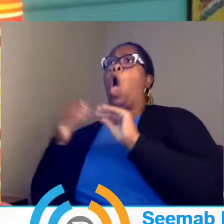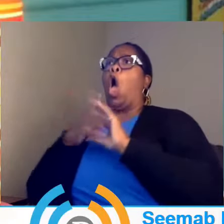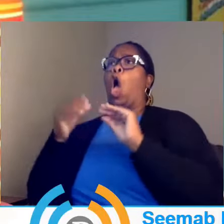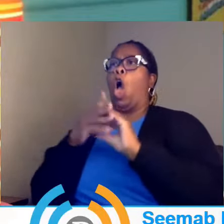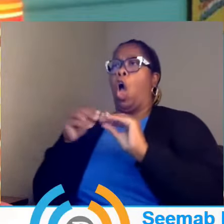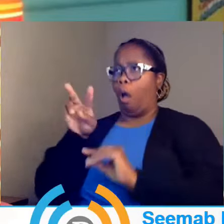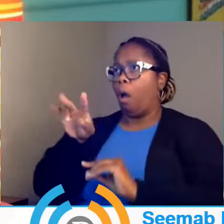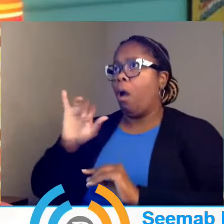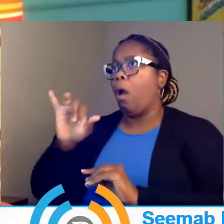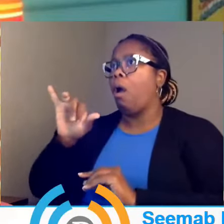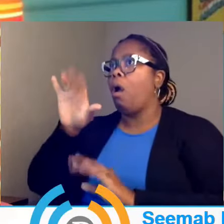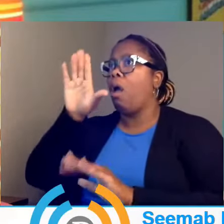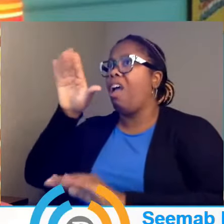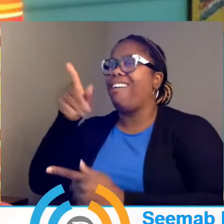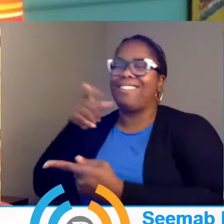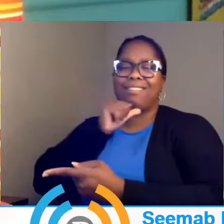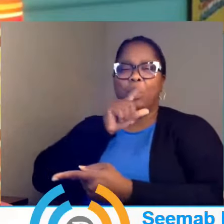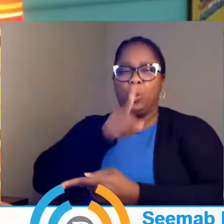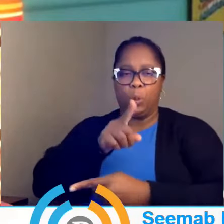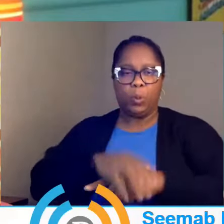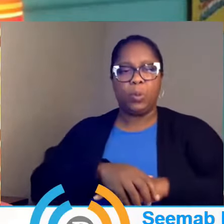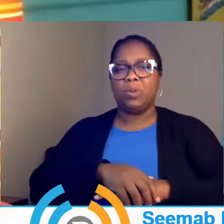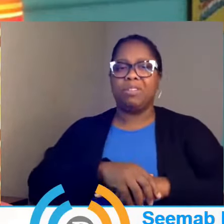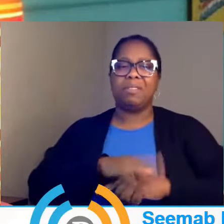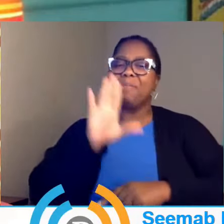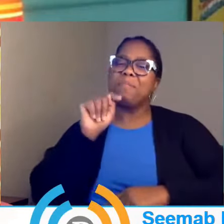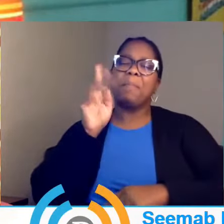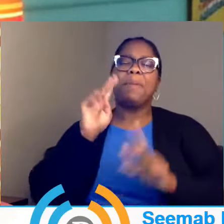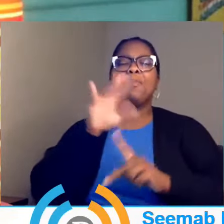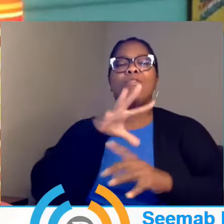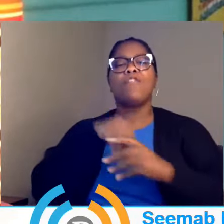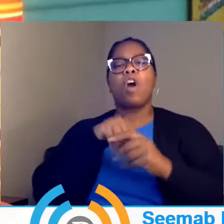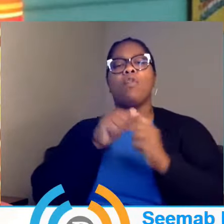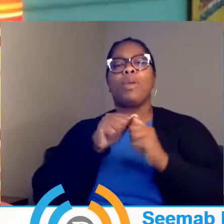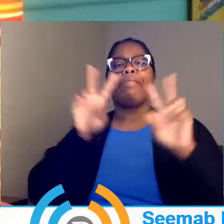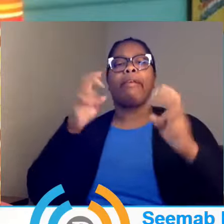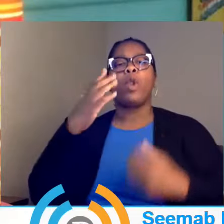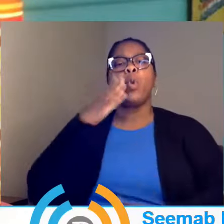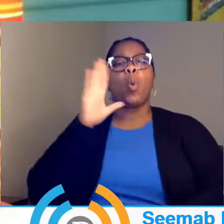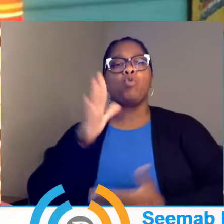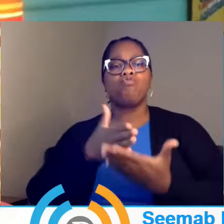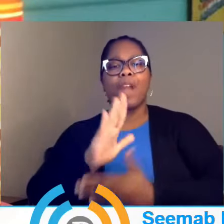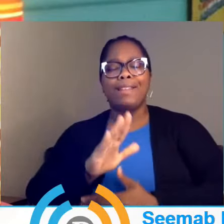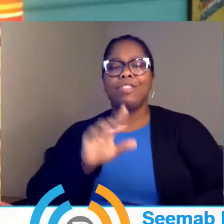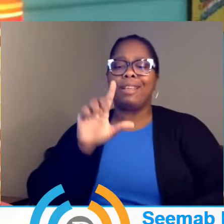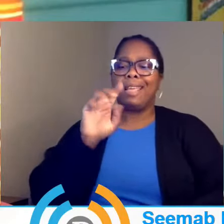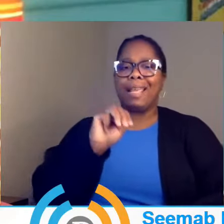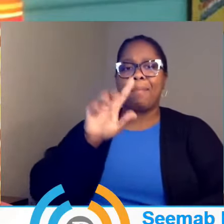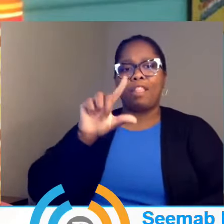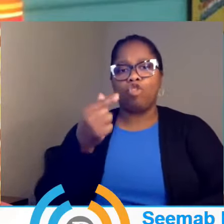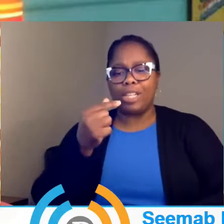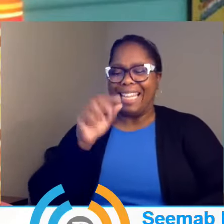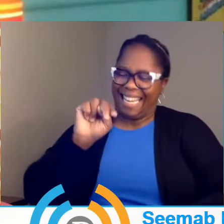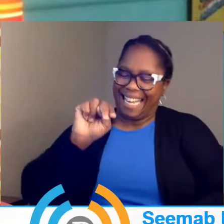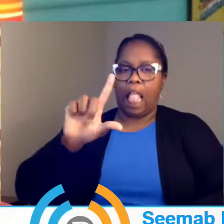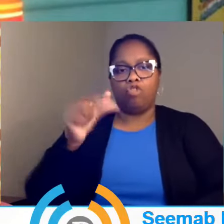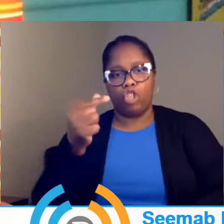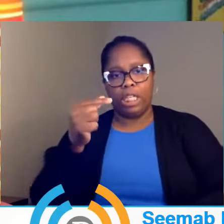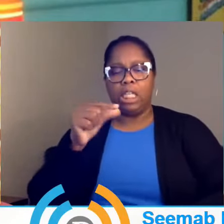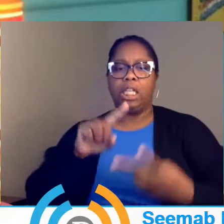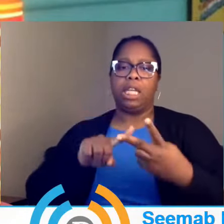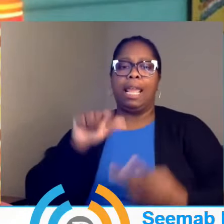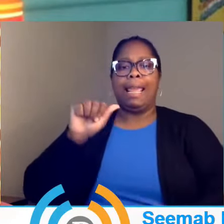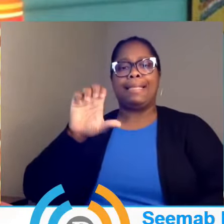out there that have been doing a lot of the Know Your Rights work, NLG, ACLU of Oregon have done a fantastic job